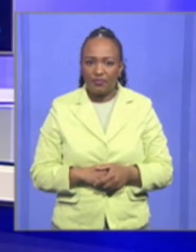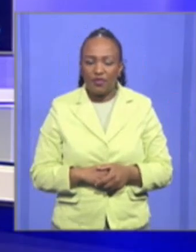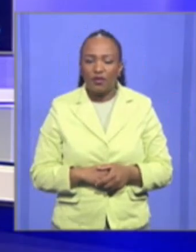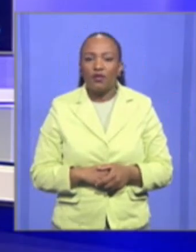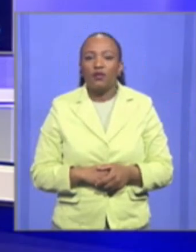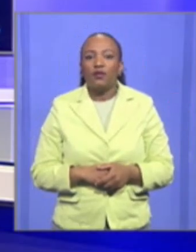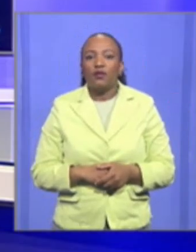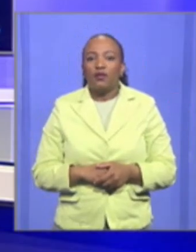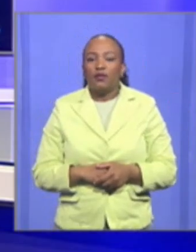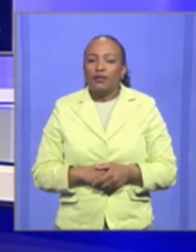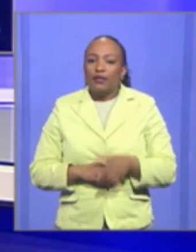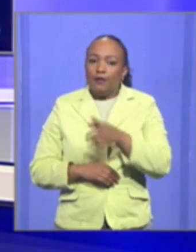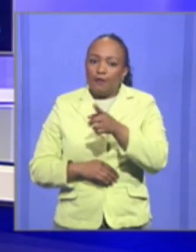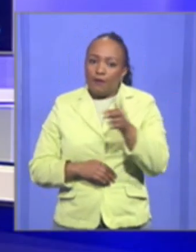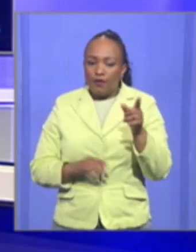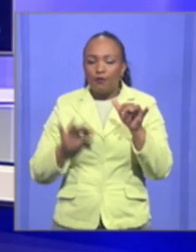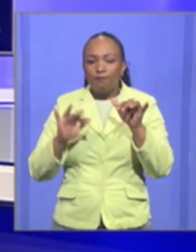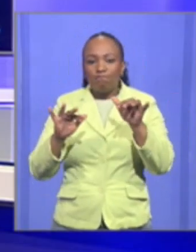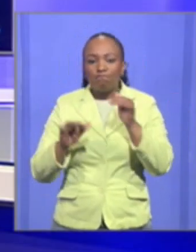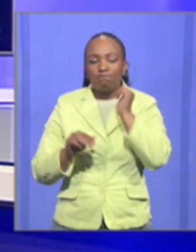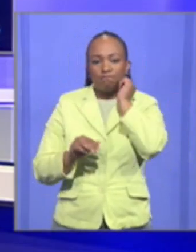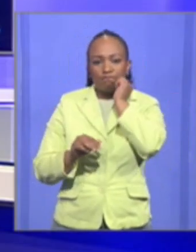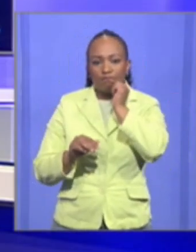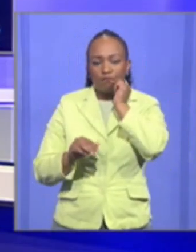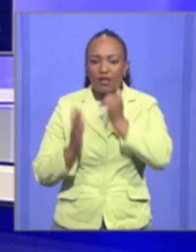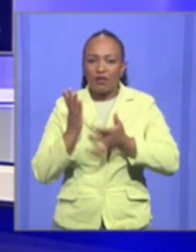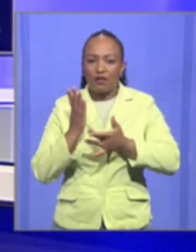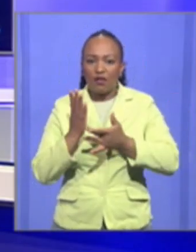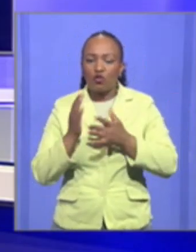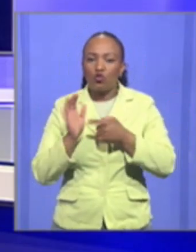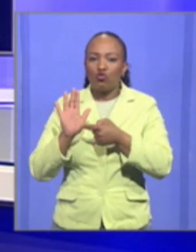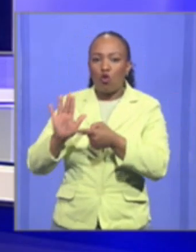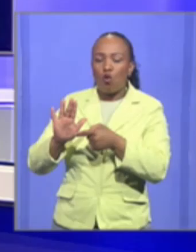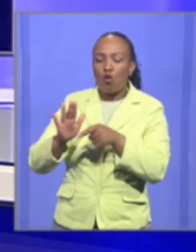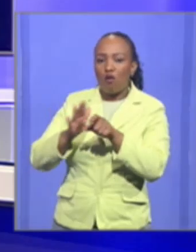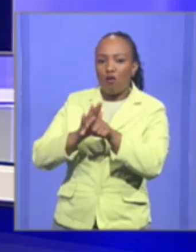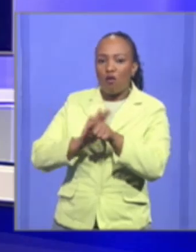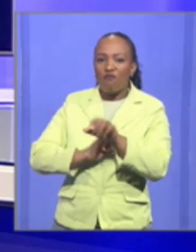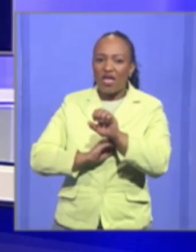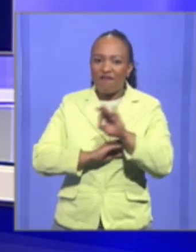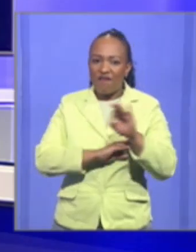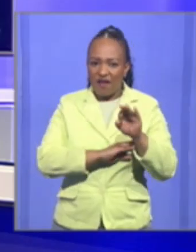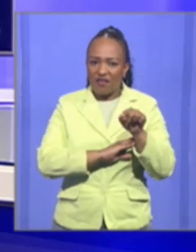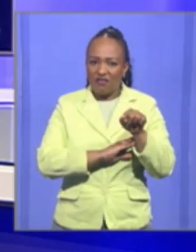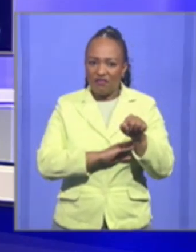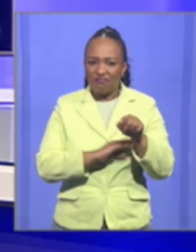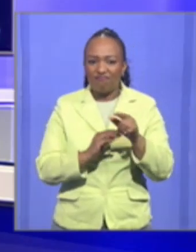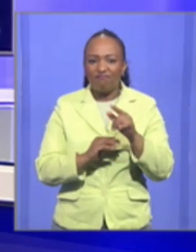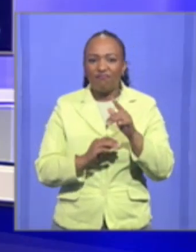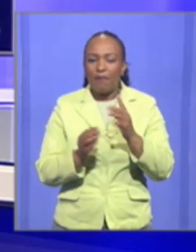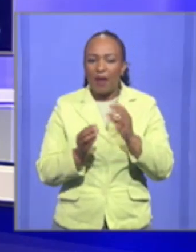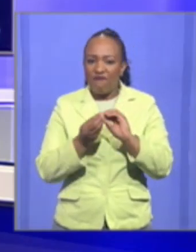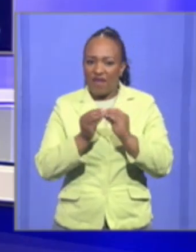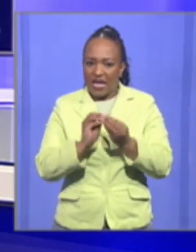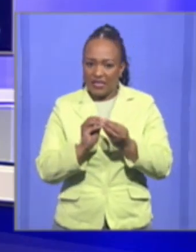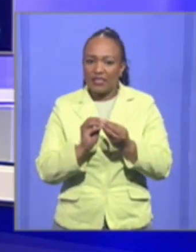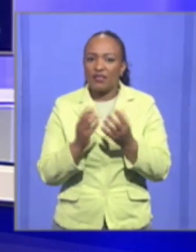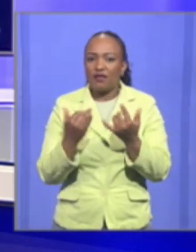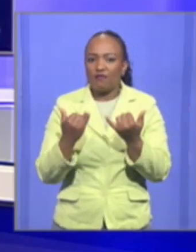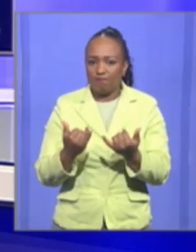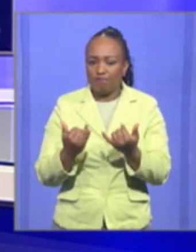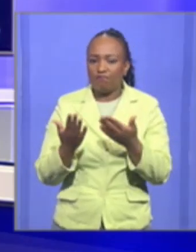Magagešo re bile le mathata a setekniki go ka bapala kgatišo ya EFF gomme seo se phošollotšwe